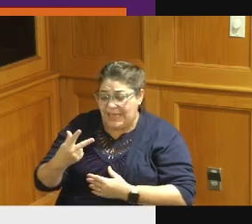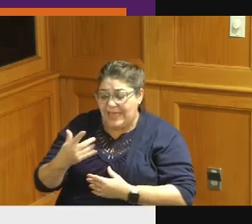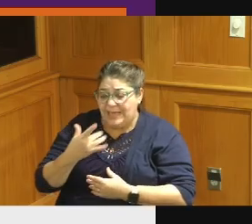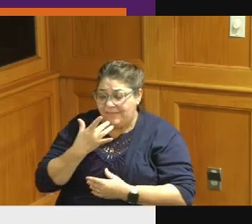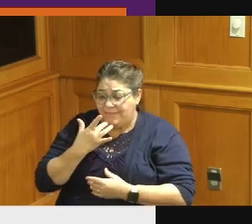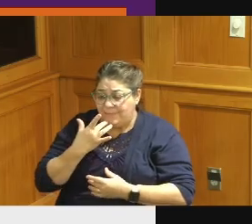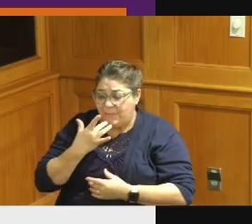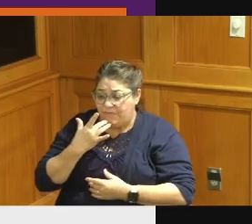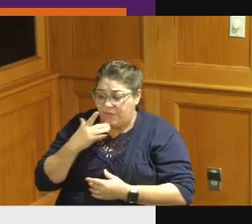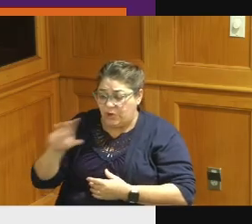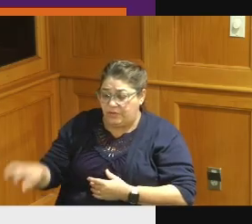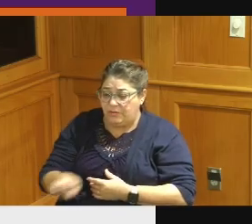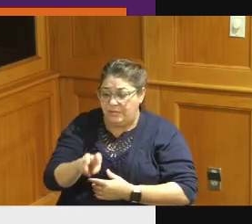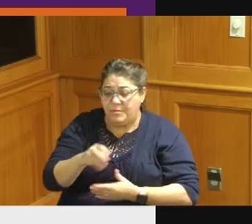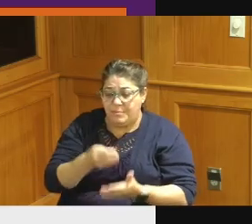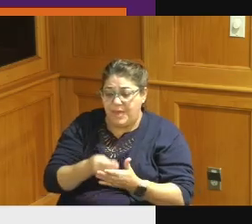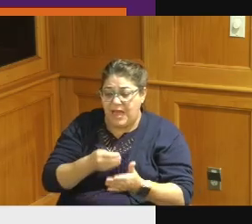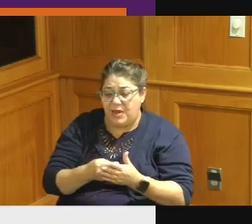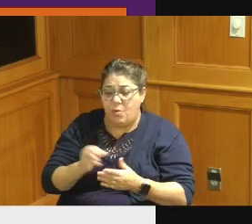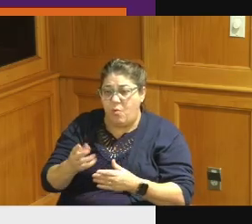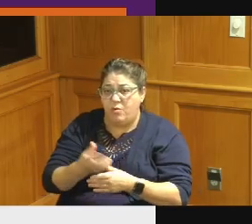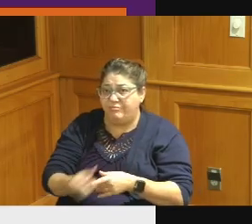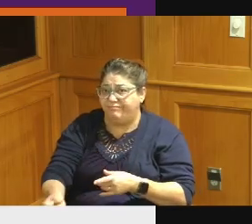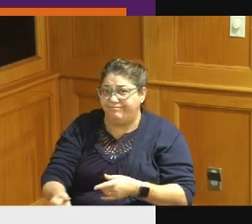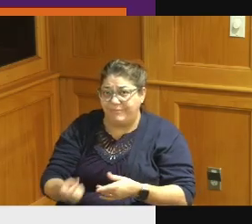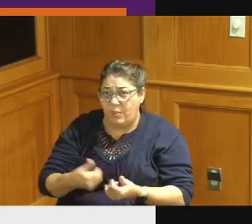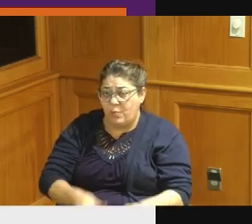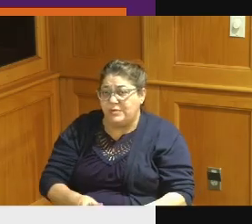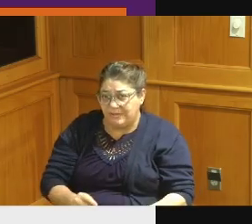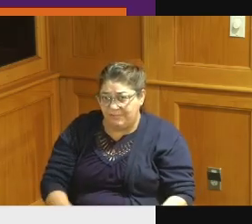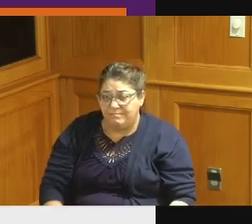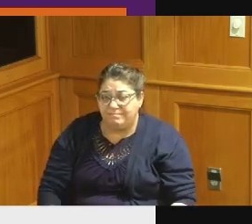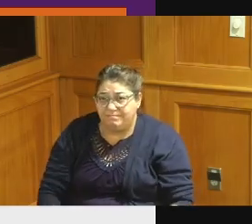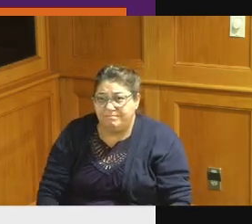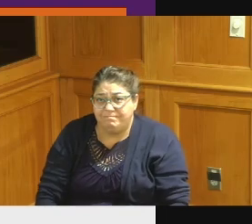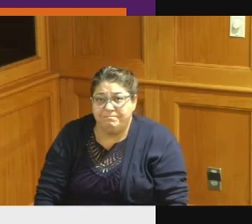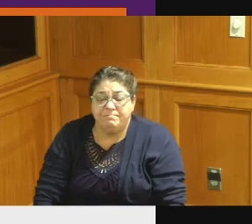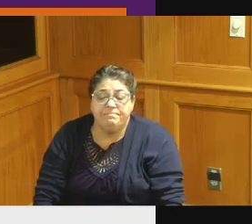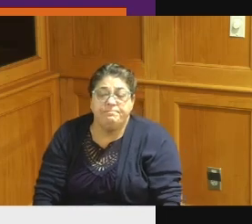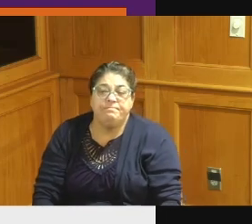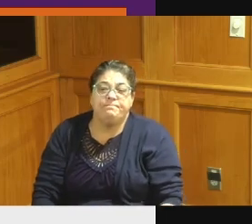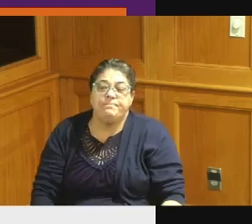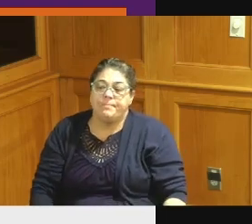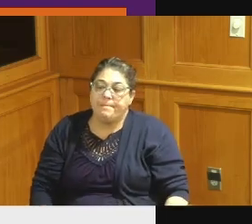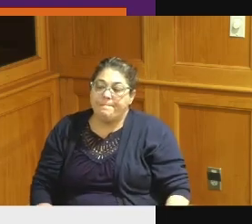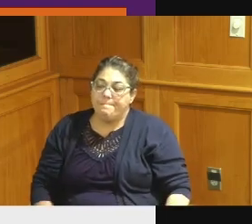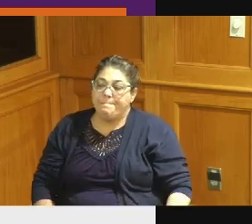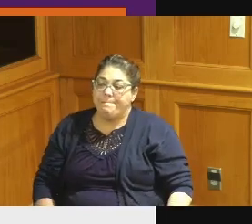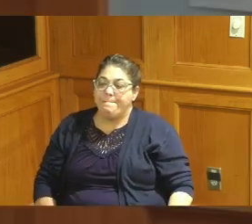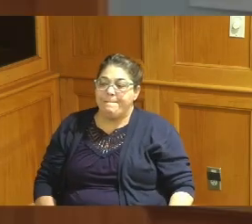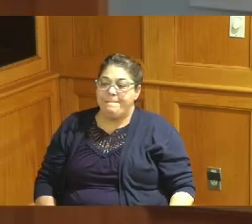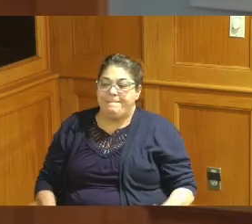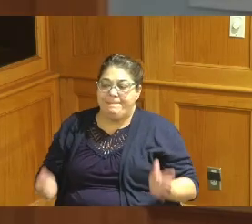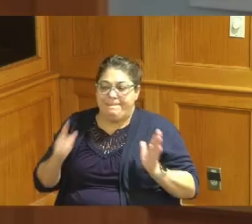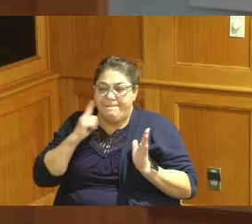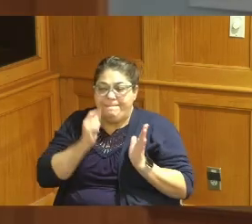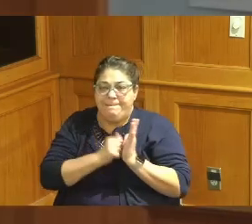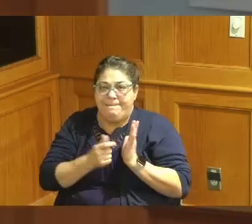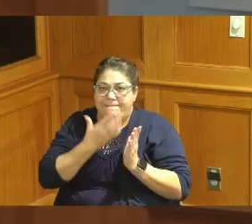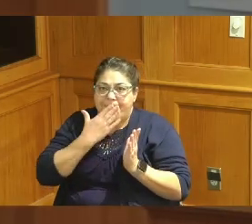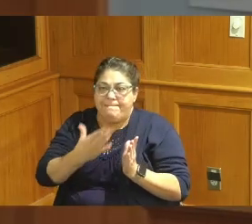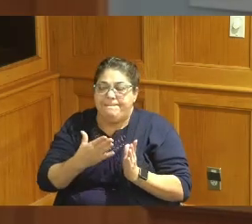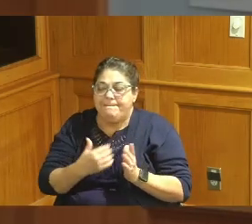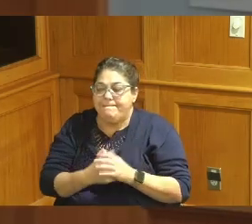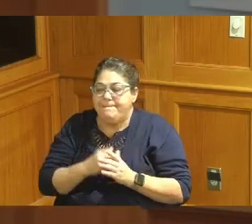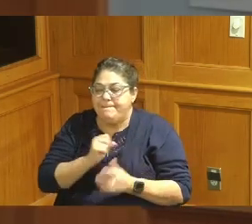funds for those, or else they might go away, and be open to that discussion. I think that's everything I wanted to say. I appreciate the